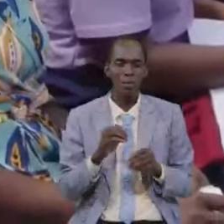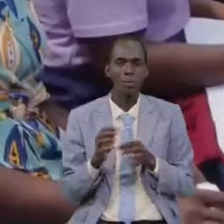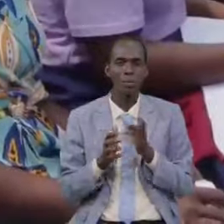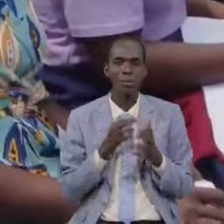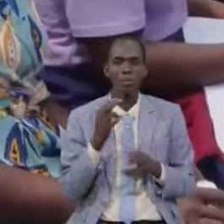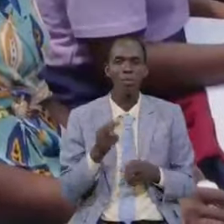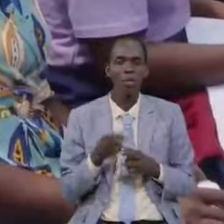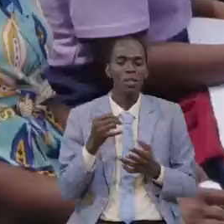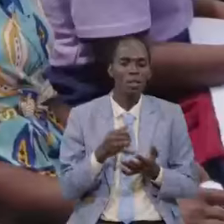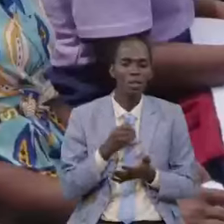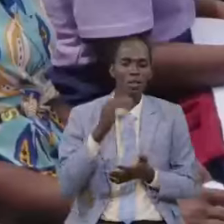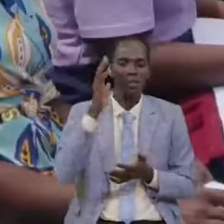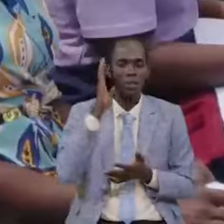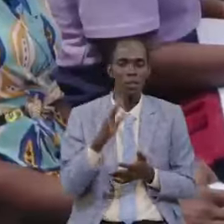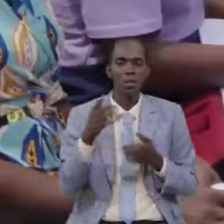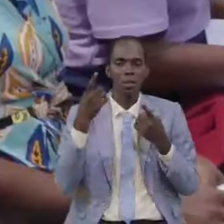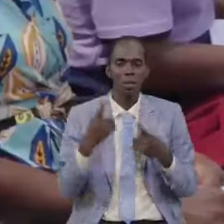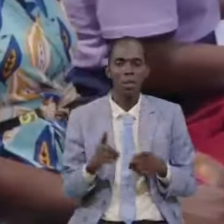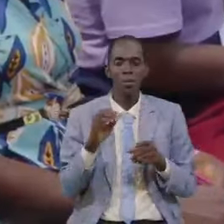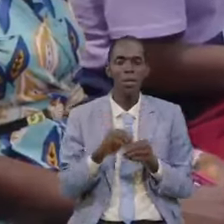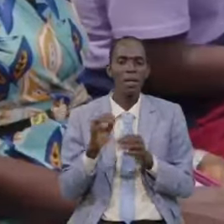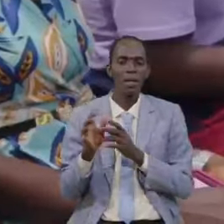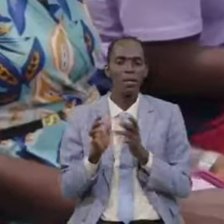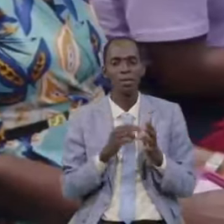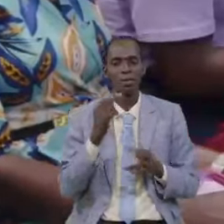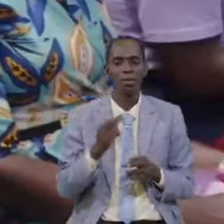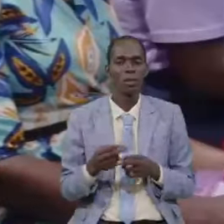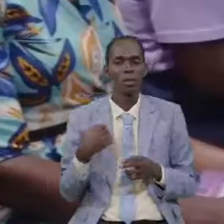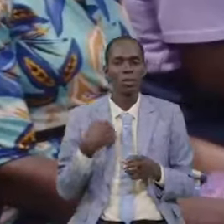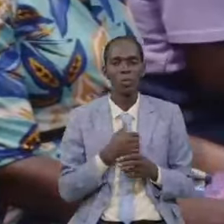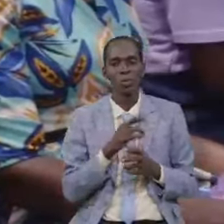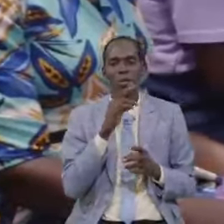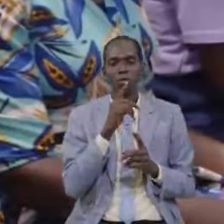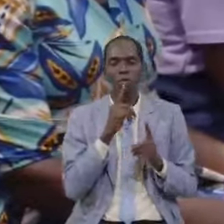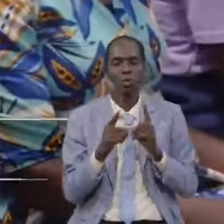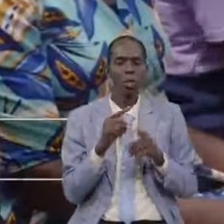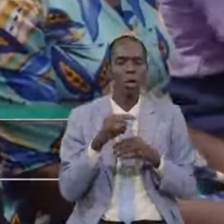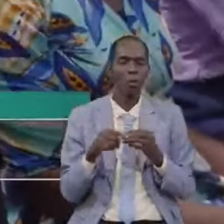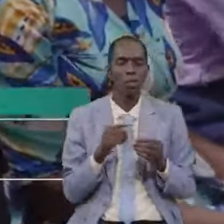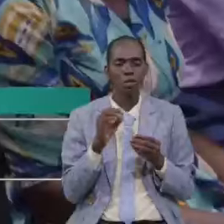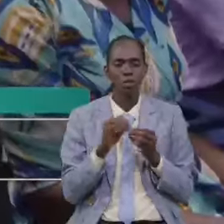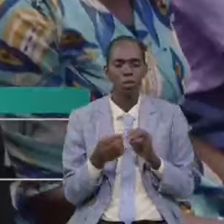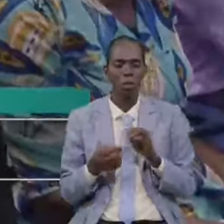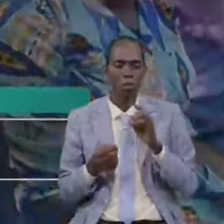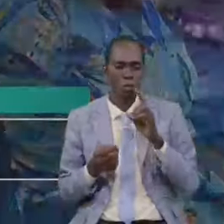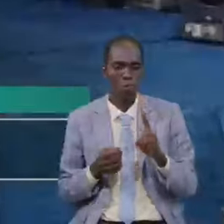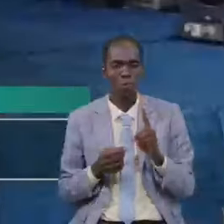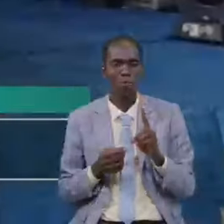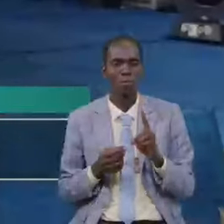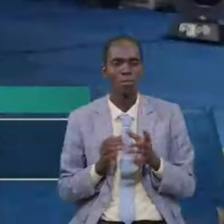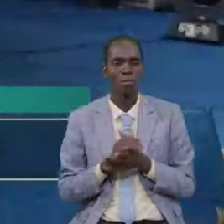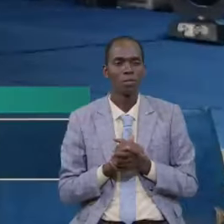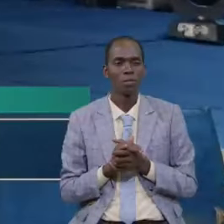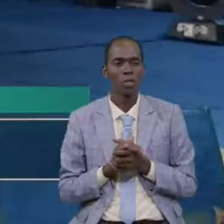will happen. We're coming now to number one. Number one is willingness